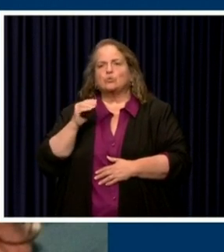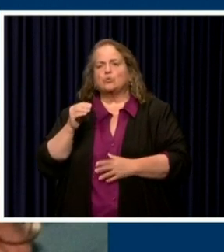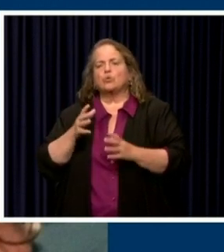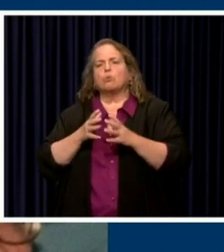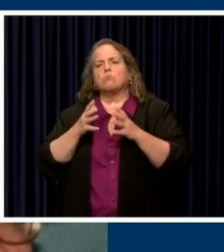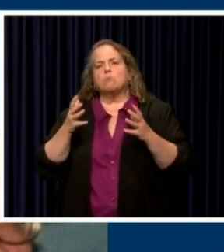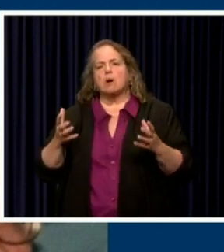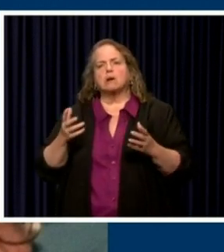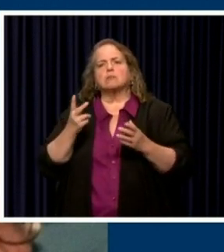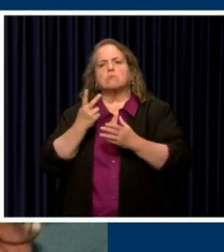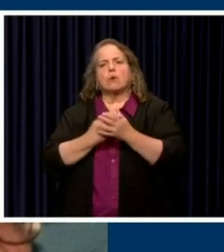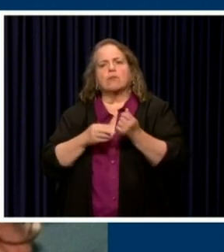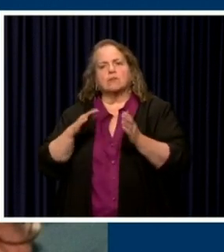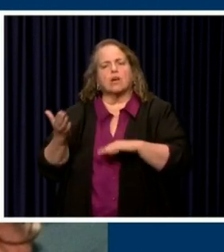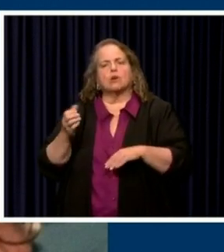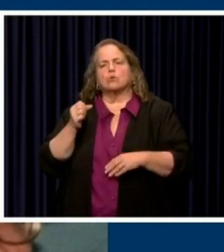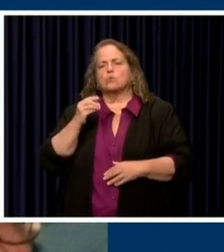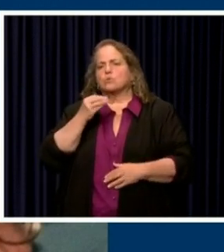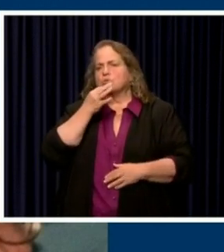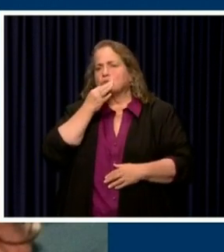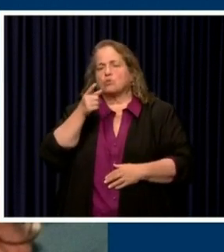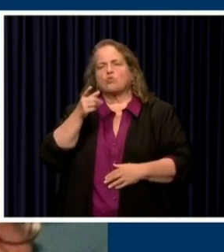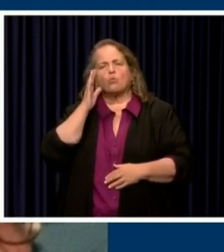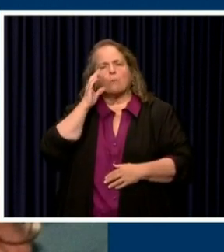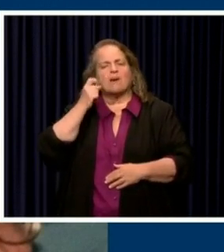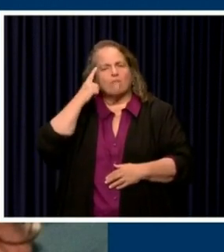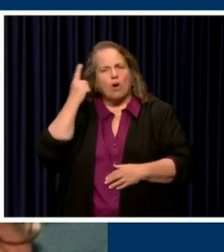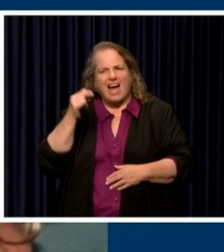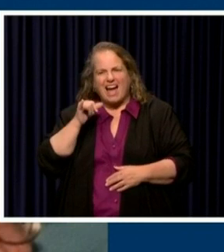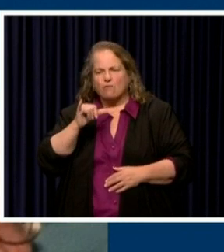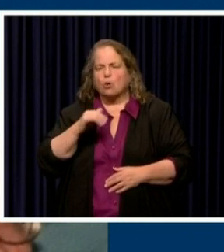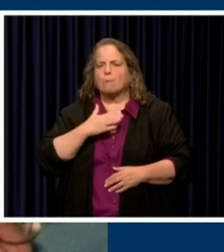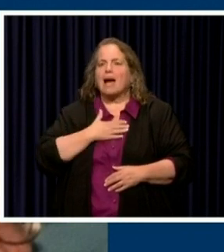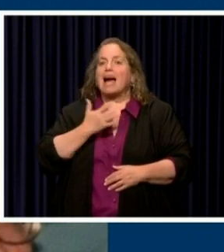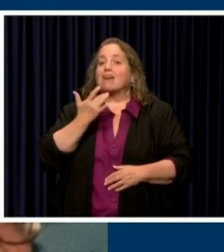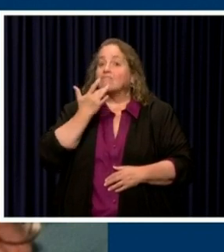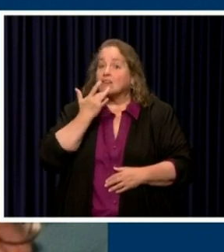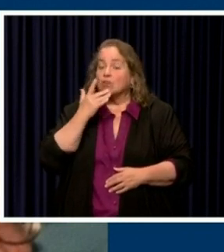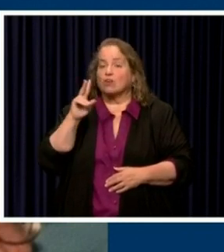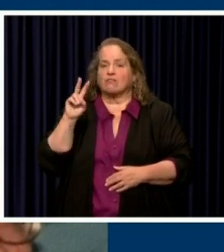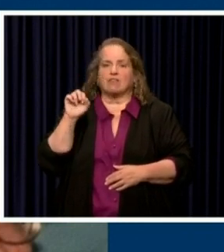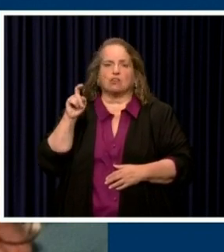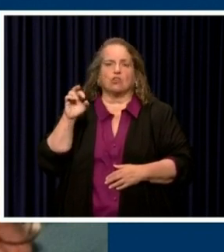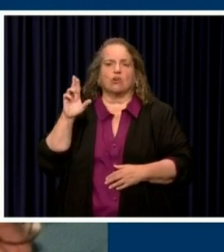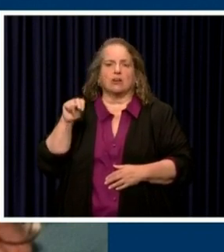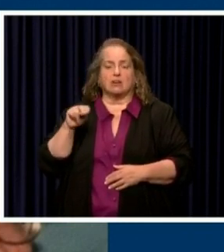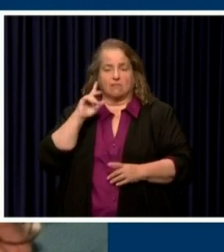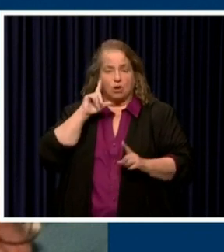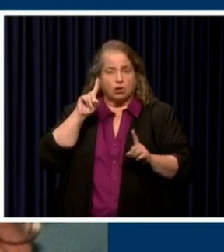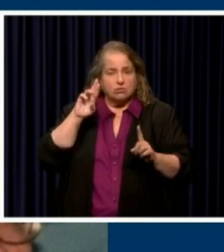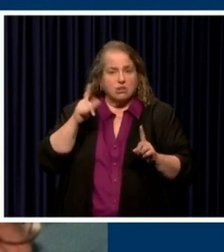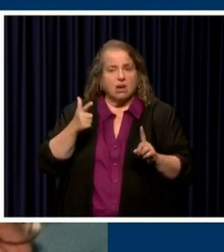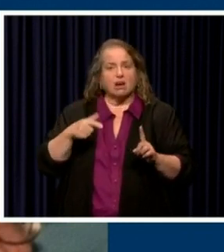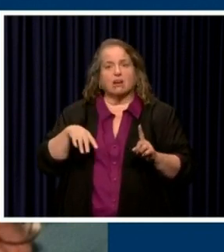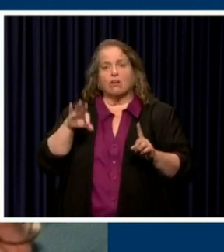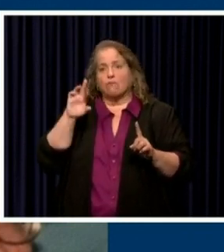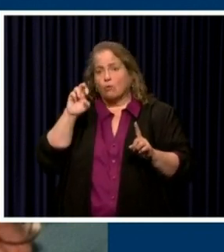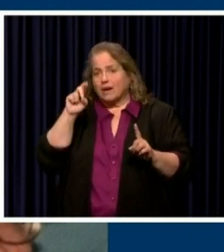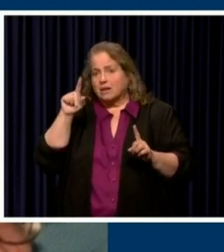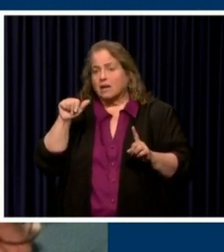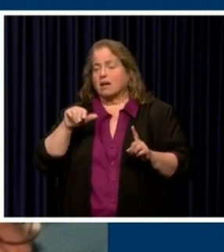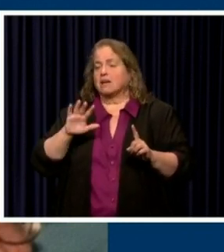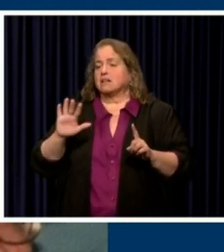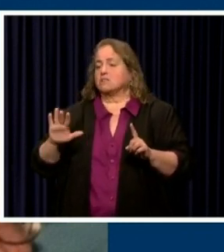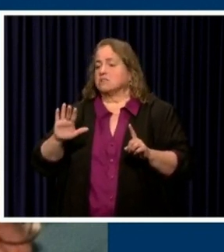She said, "You will forever be my favorite veteran." For Doug and for Frida, for their family, and for all other Kentucky families that are